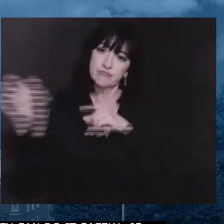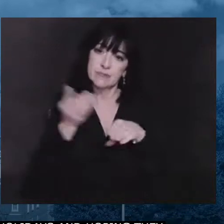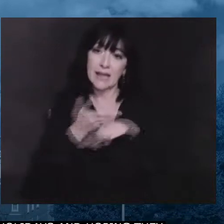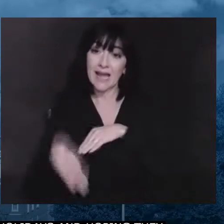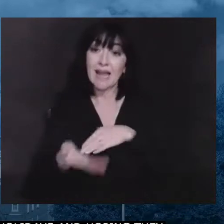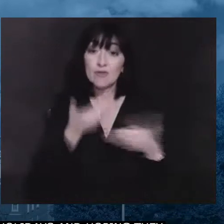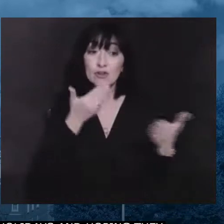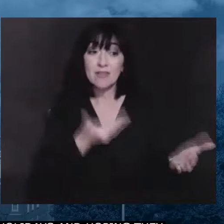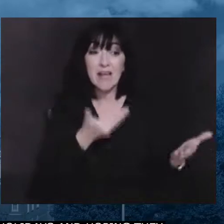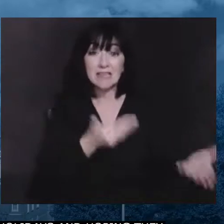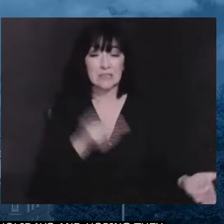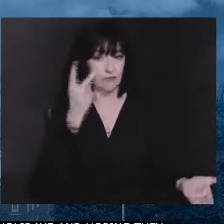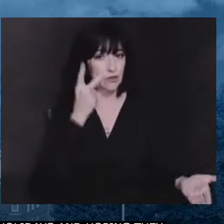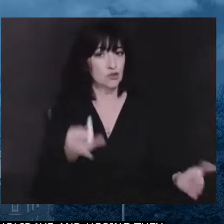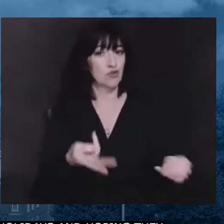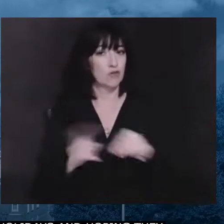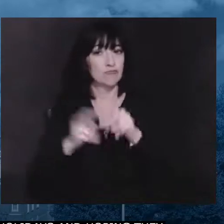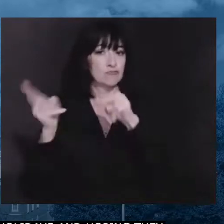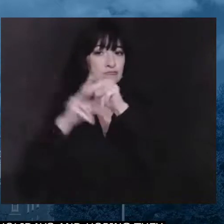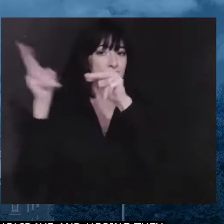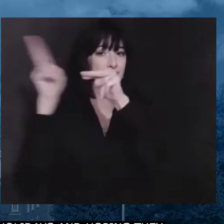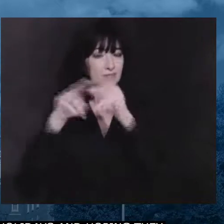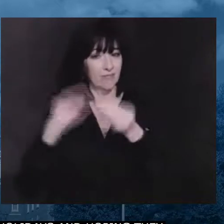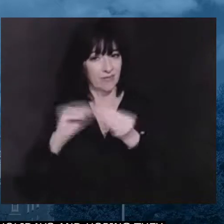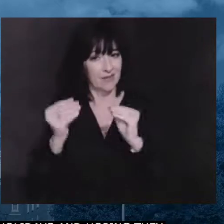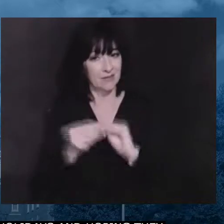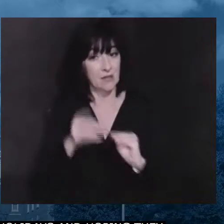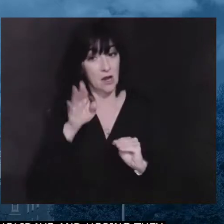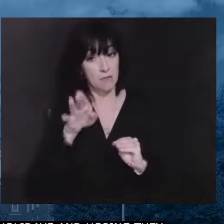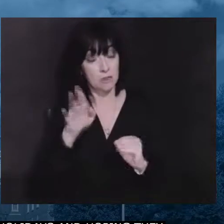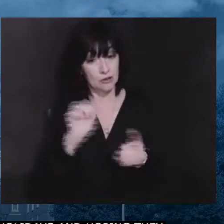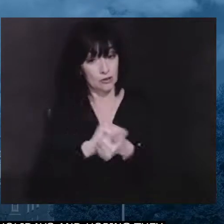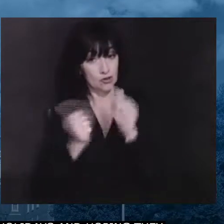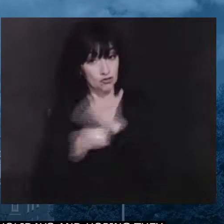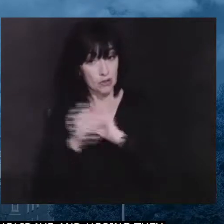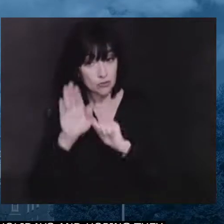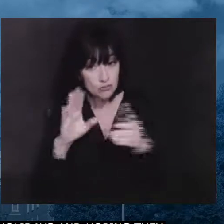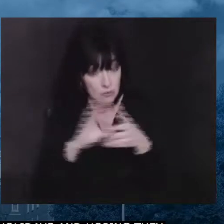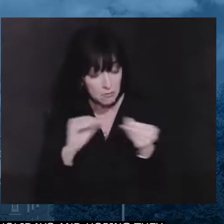Thanksgiving? Yeah, no, I don't think it's a change, maybe a recognition